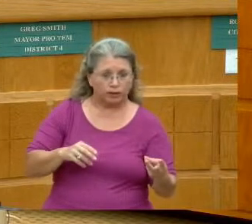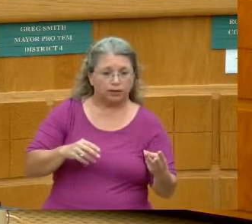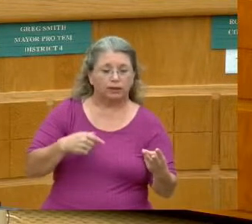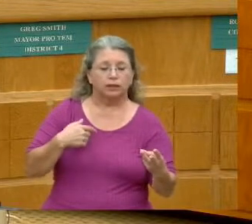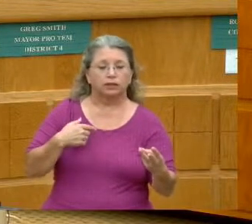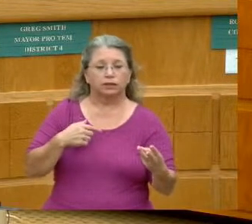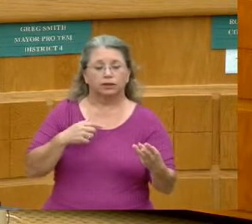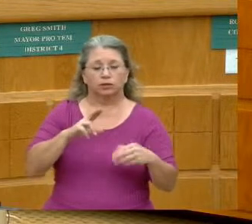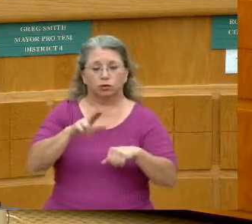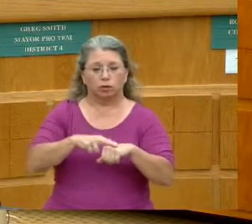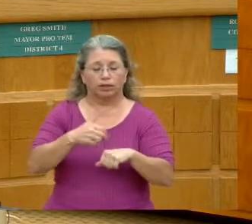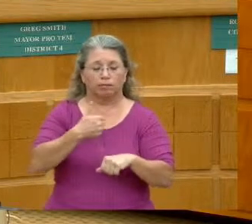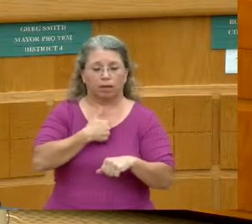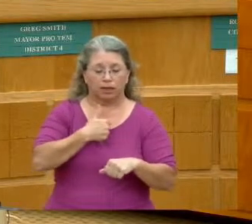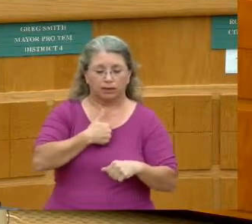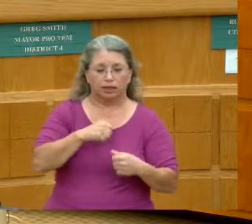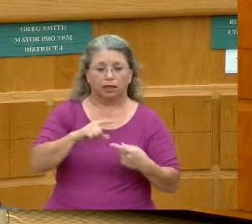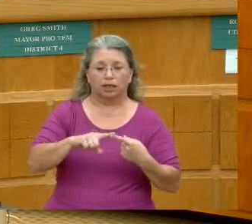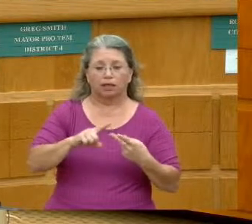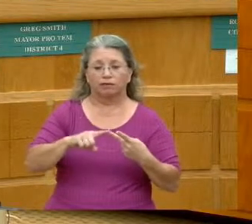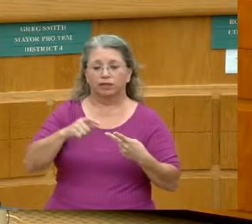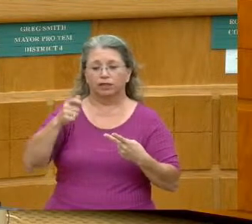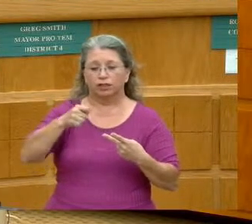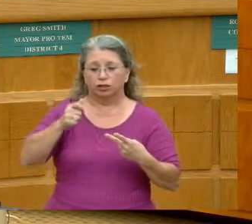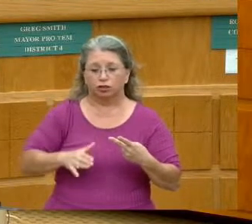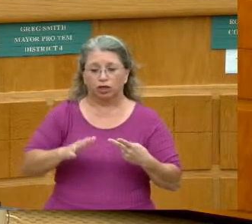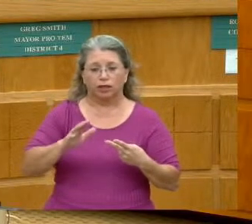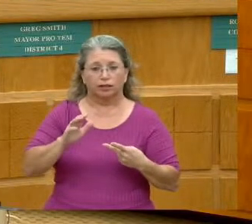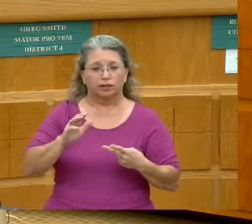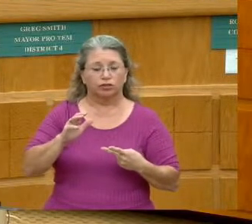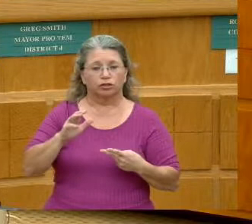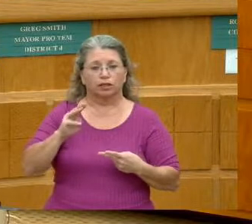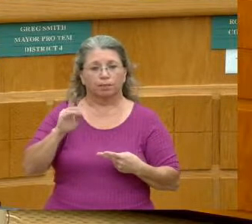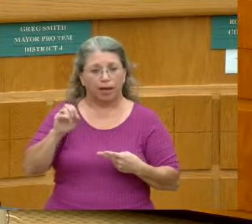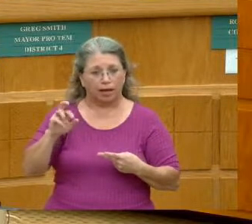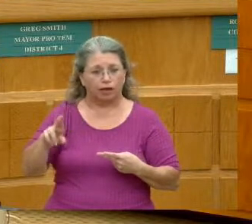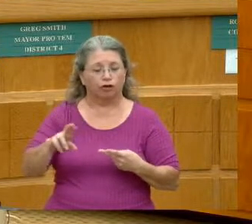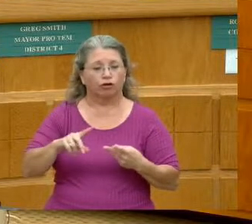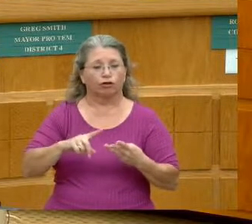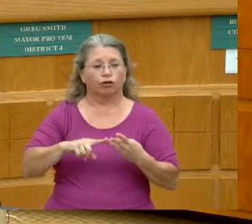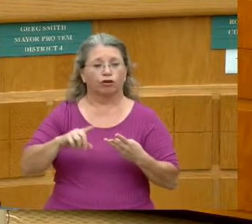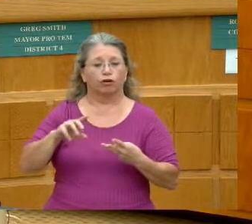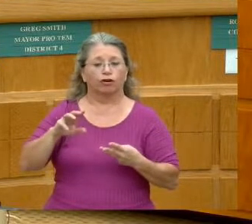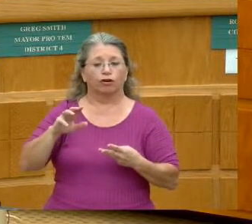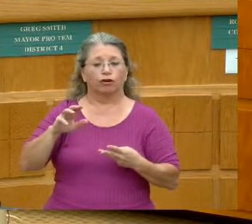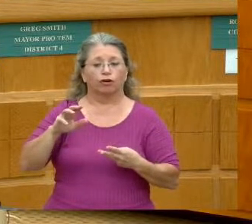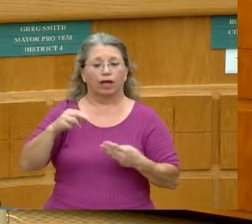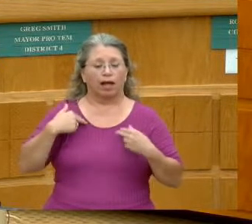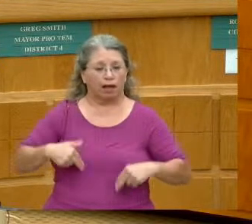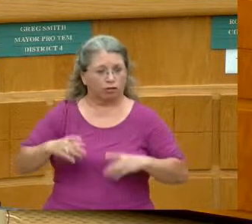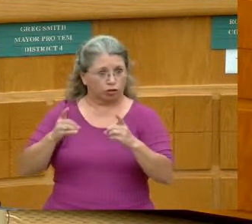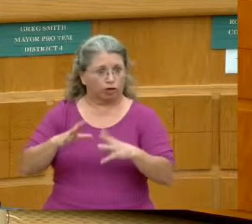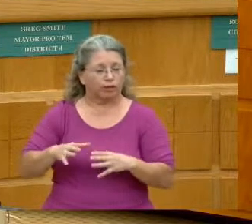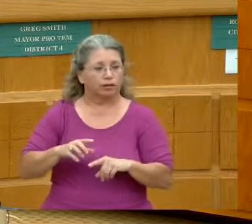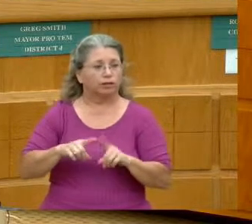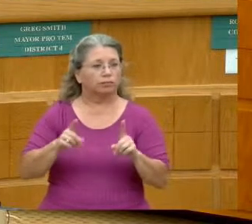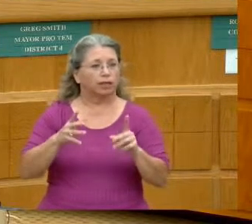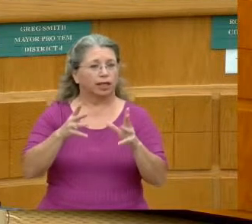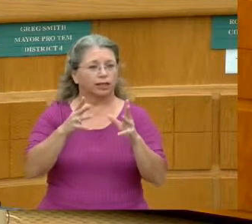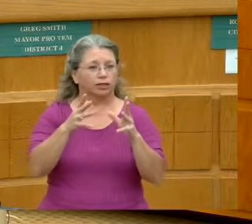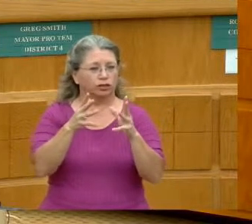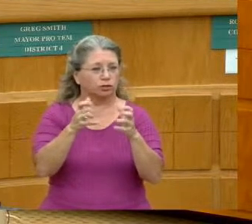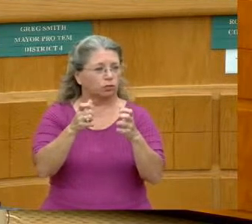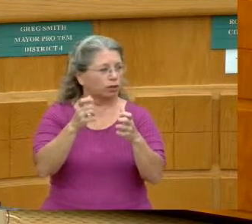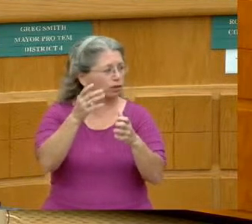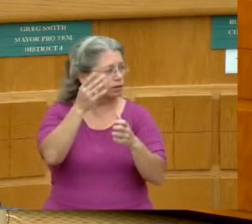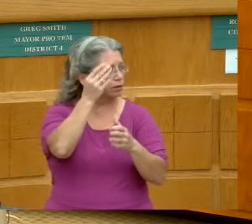then Judge Canales, and then Mayor McComb. But I did want to just point out that we got our numbers. I just want to make sure I get the